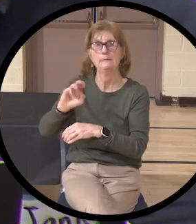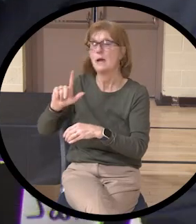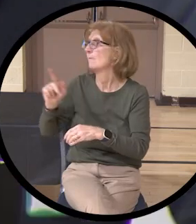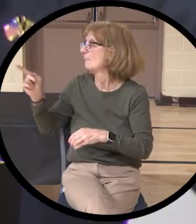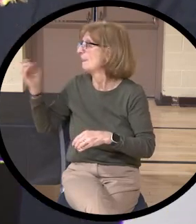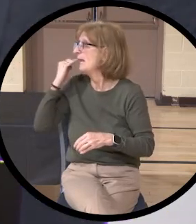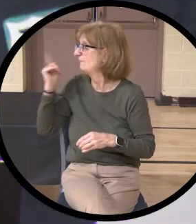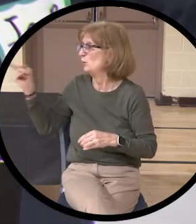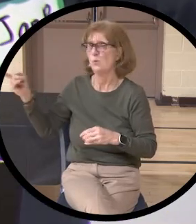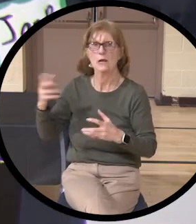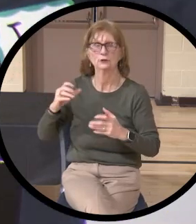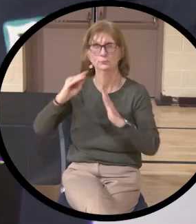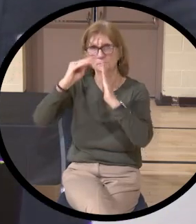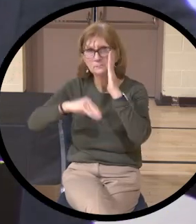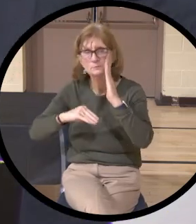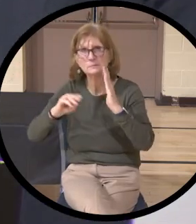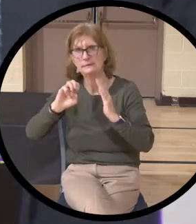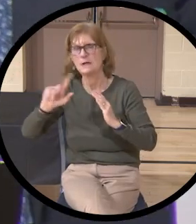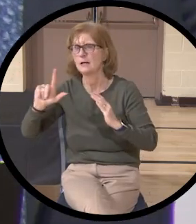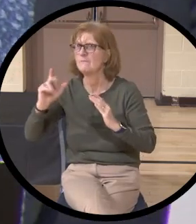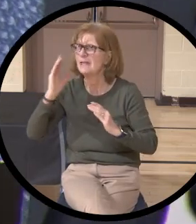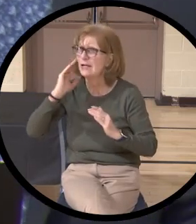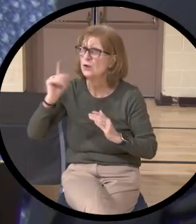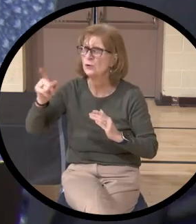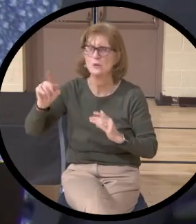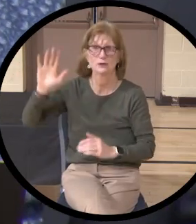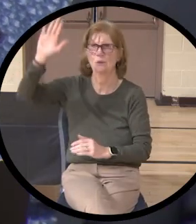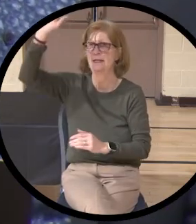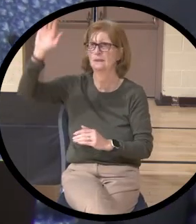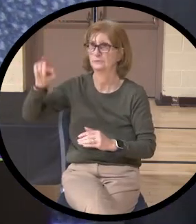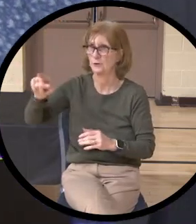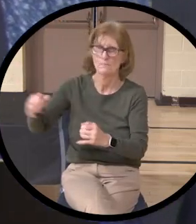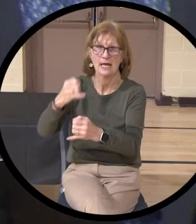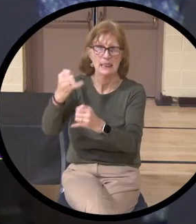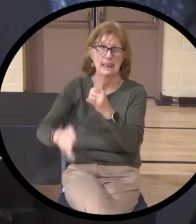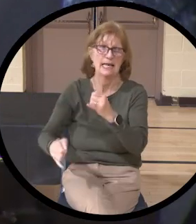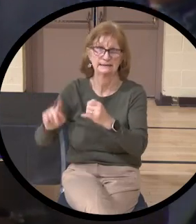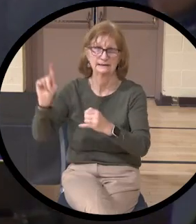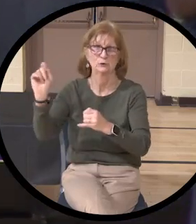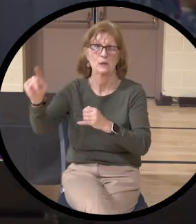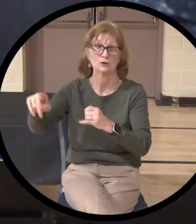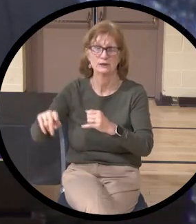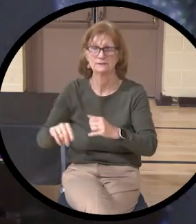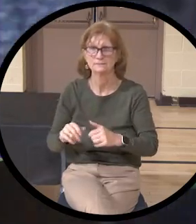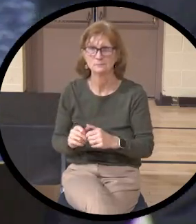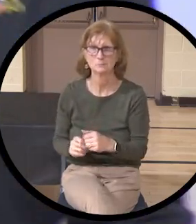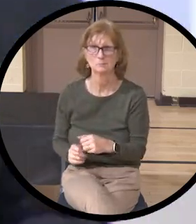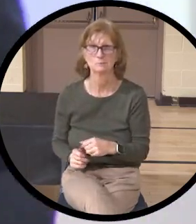question to the right place. But I know you've had your hand raised, so if you want to be the last question for the night.